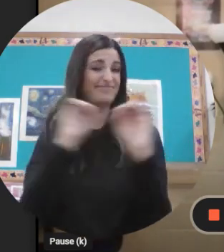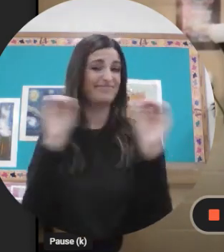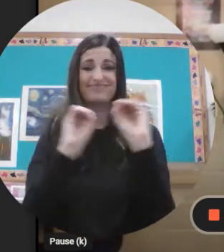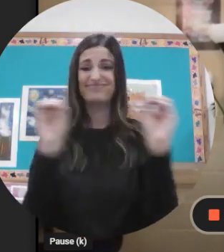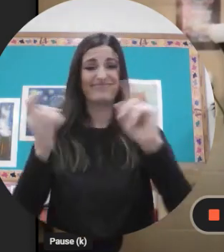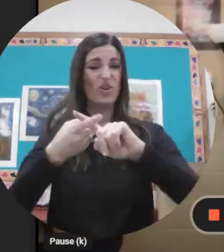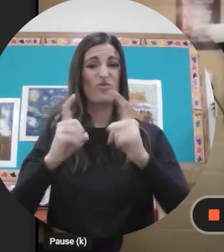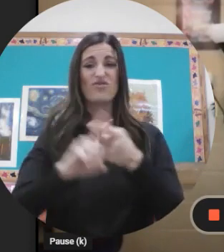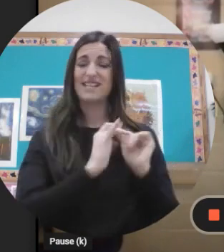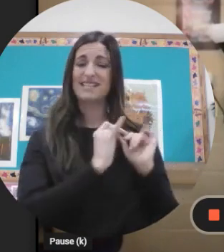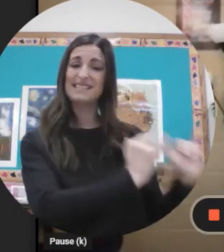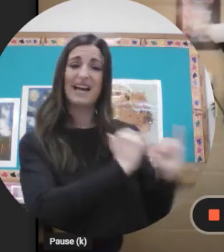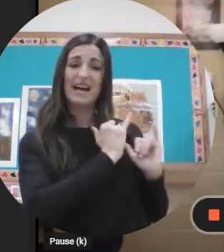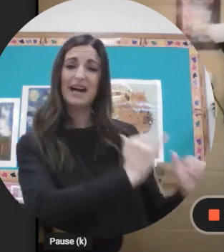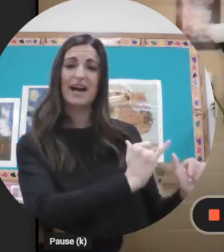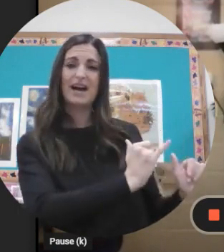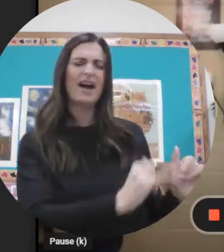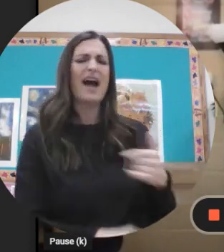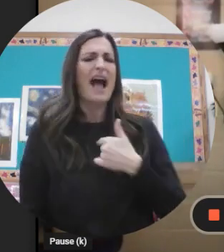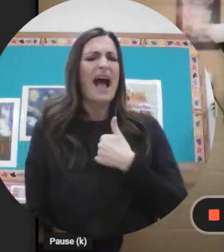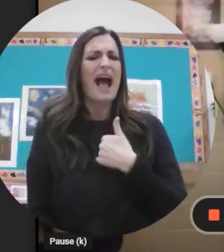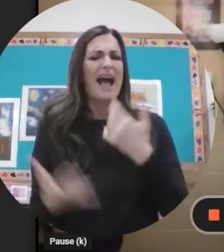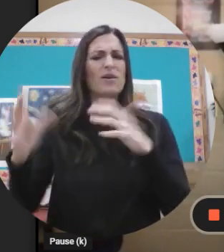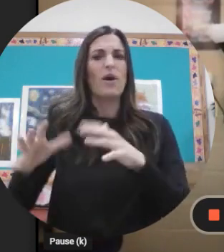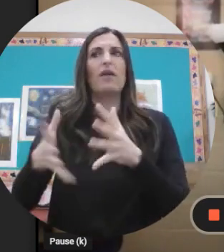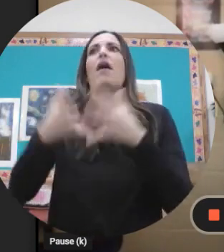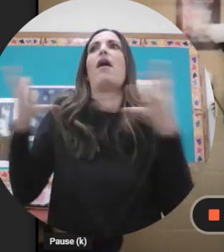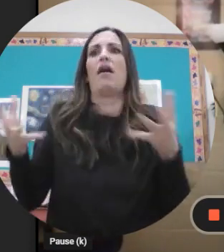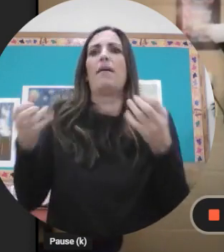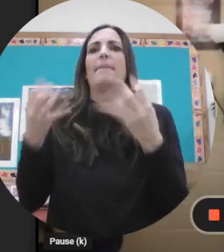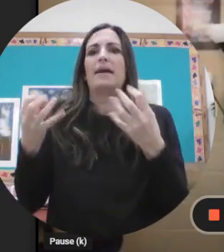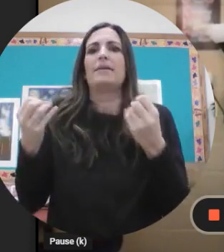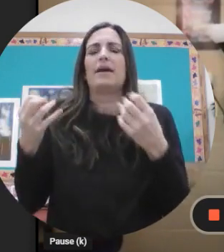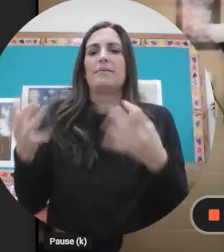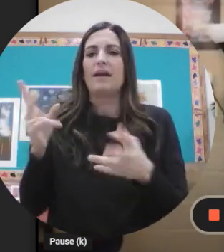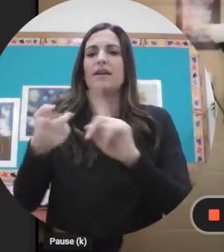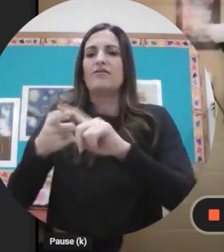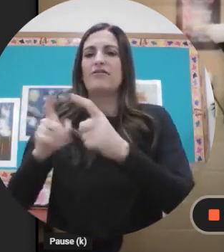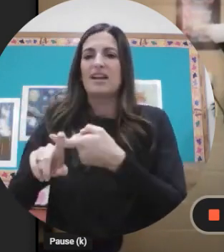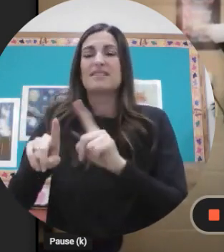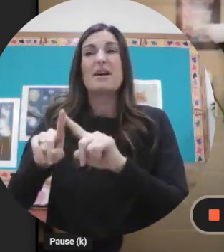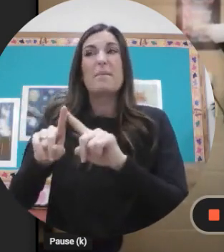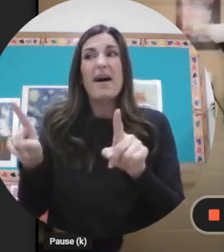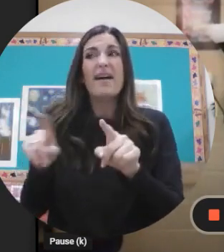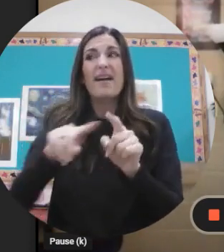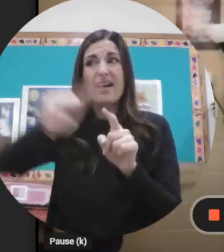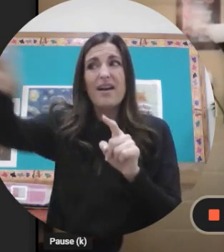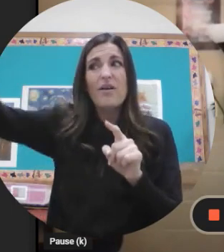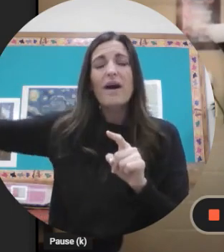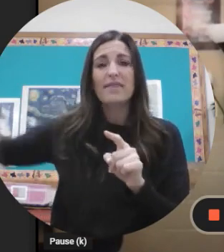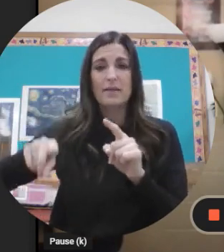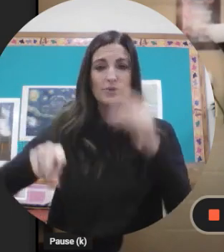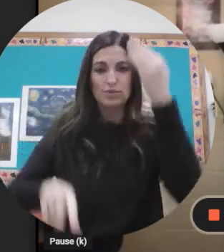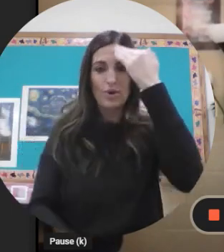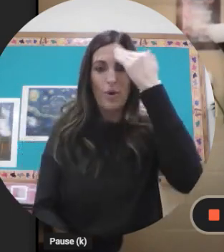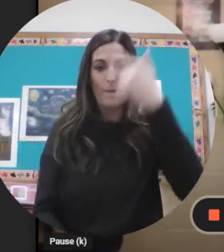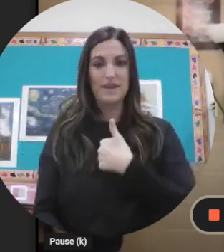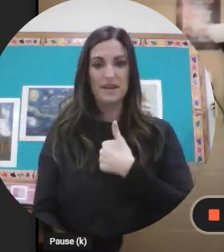necessarily want to be super popular, but I wanted the other kids to get to know me better before they decided.